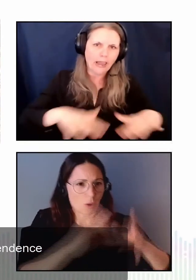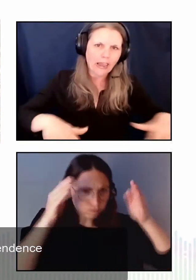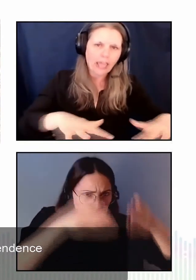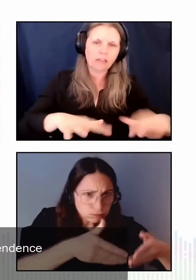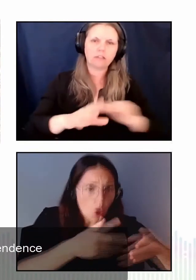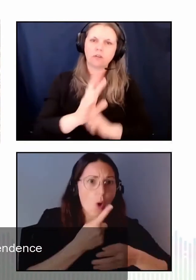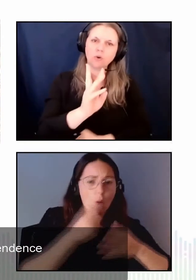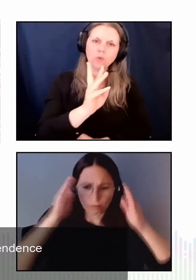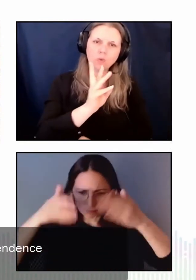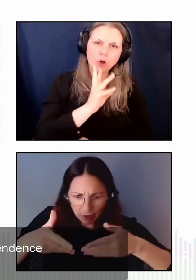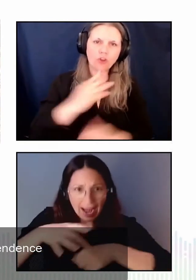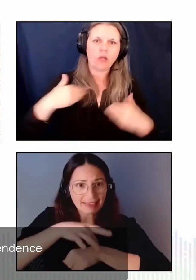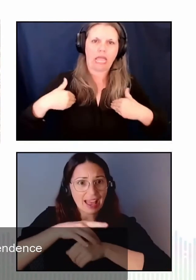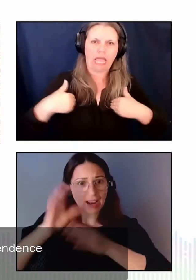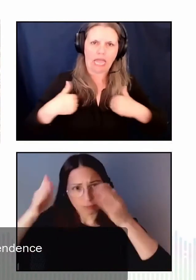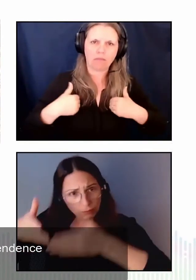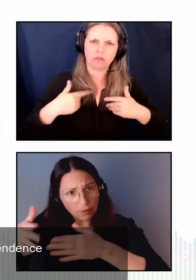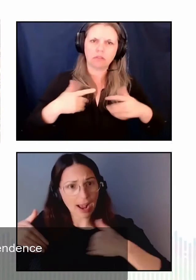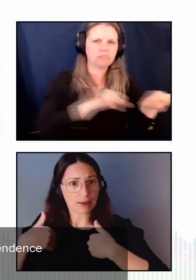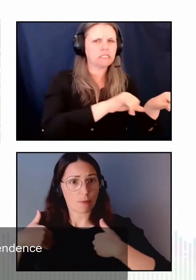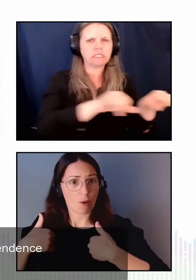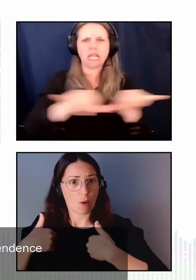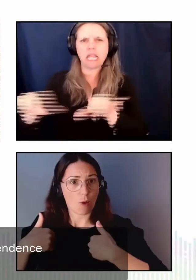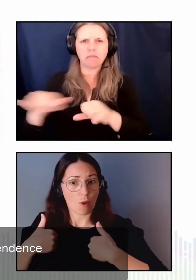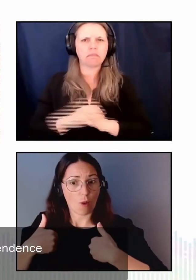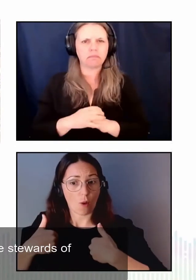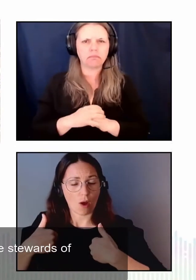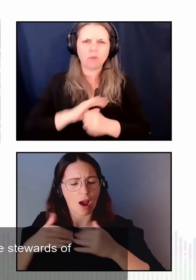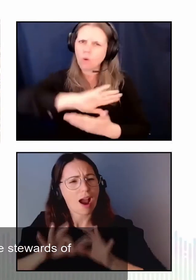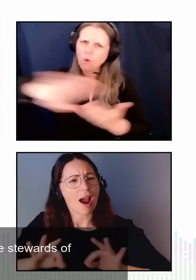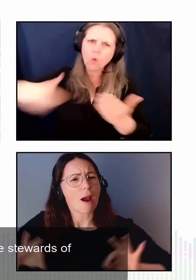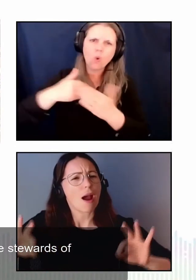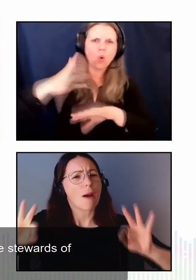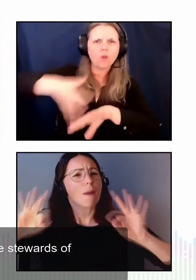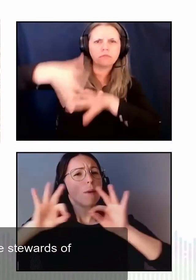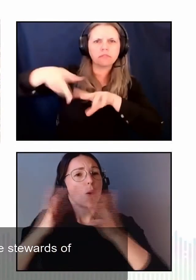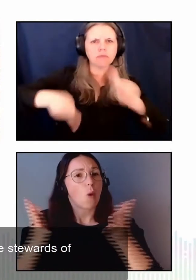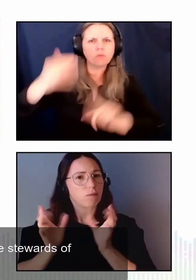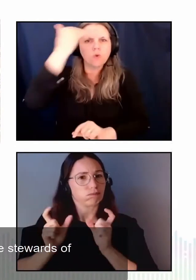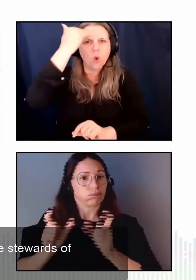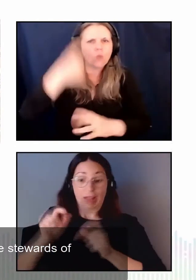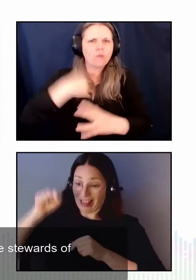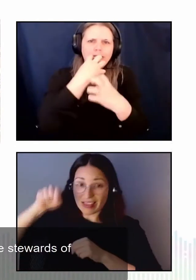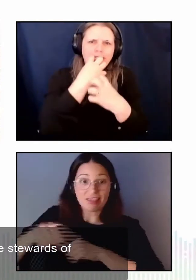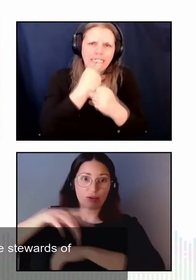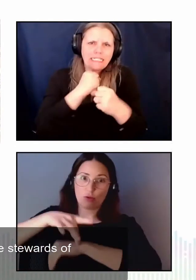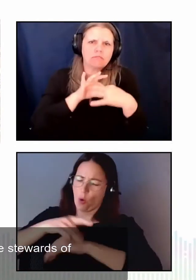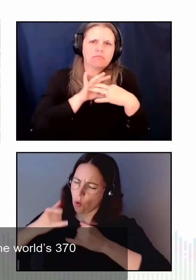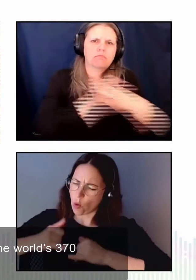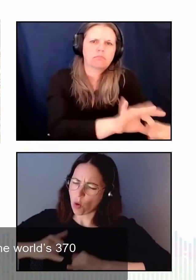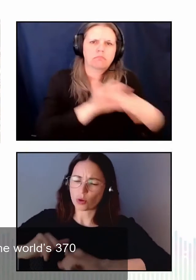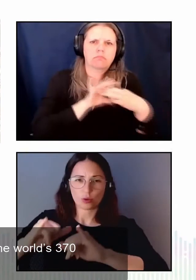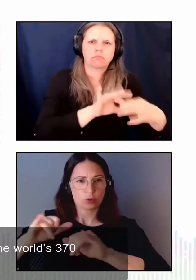our fundamental dependence upon the land, and we continue to act with this in mind. We are the stewards